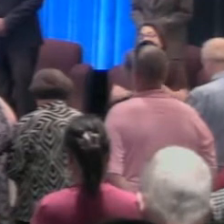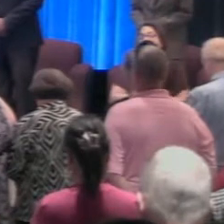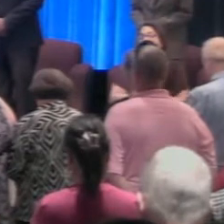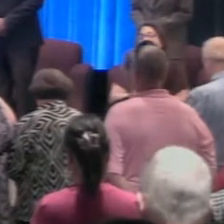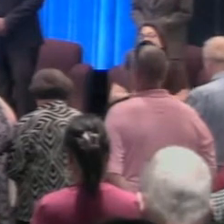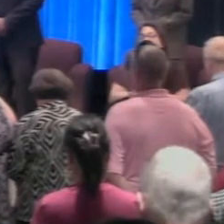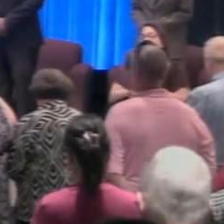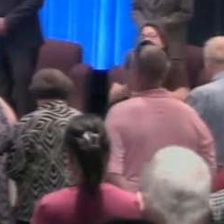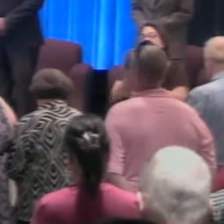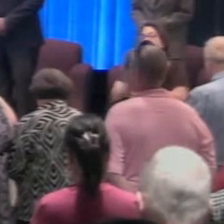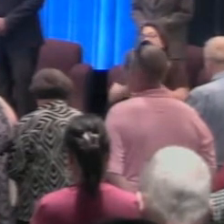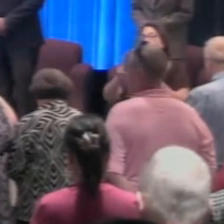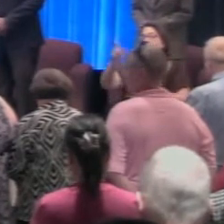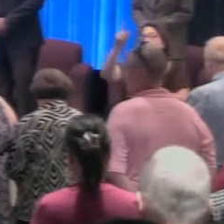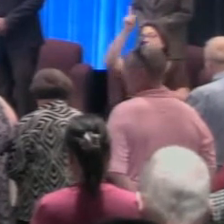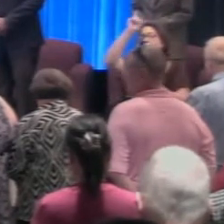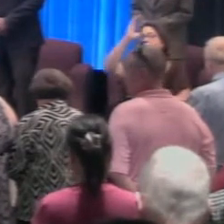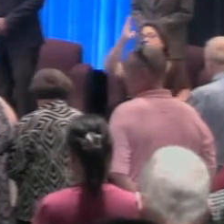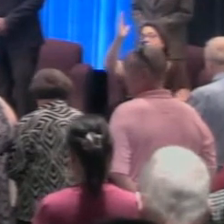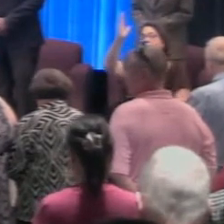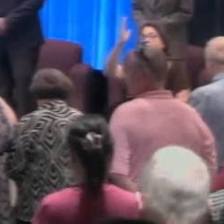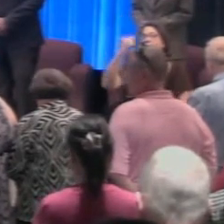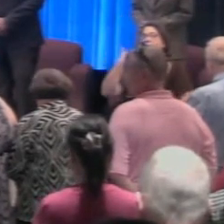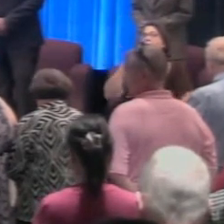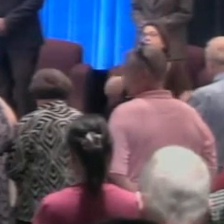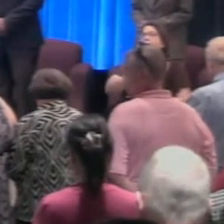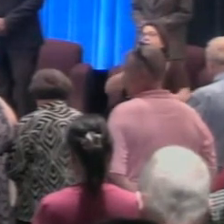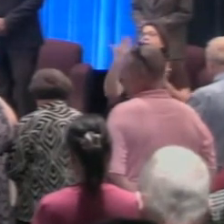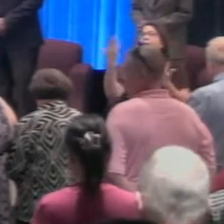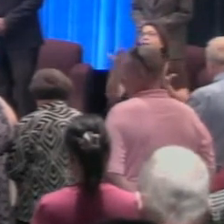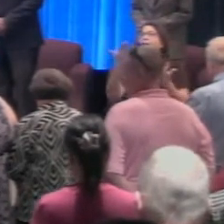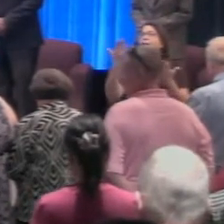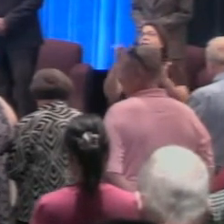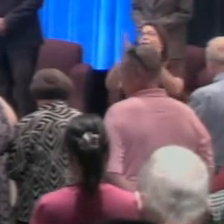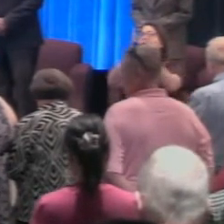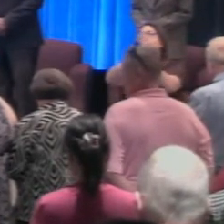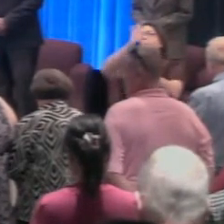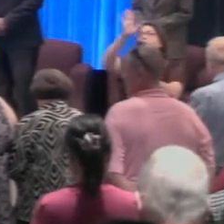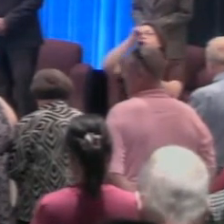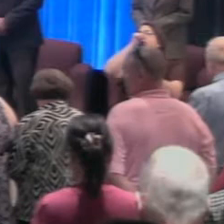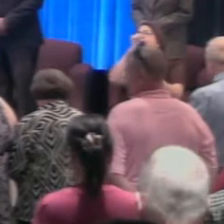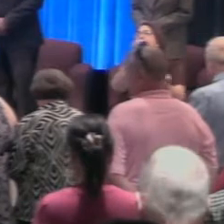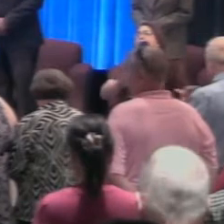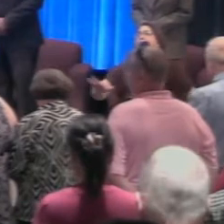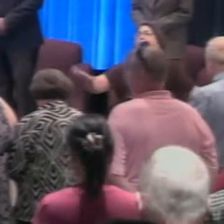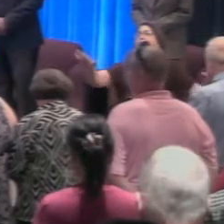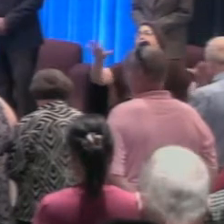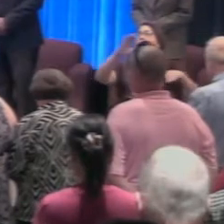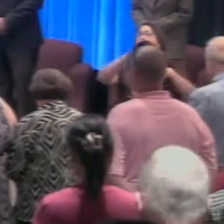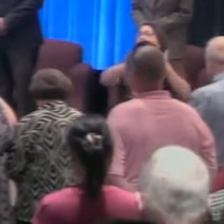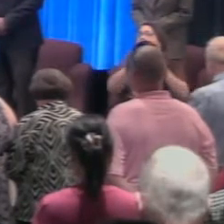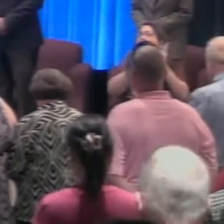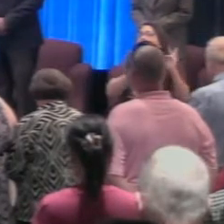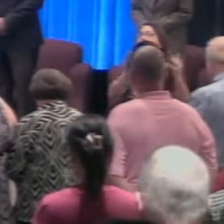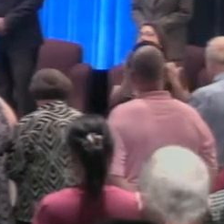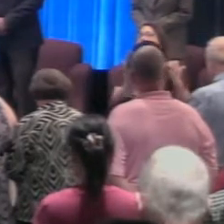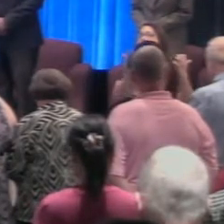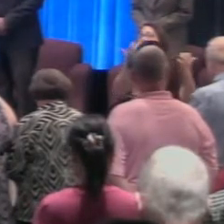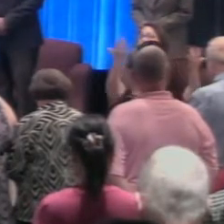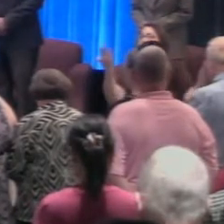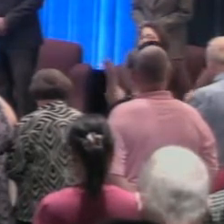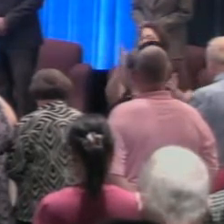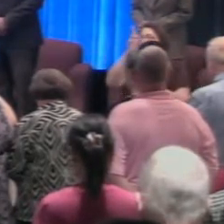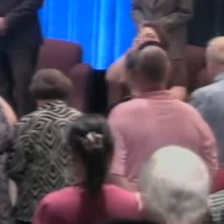Gracious and holy God, we gather here and ask your blessing upon this assembly as we